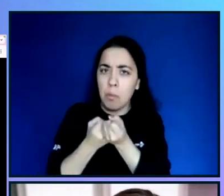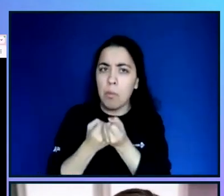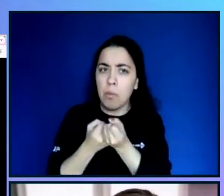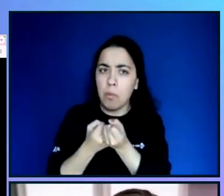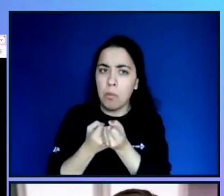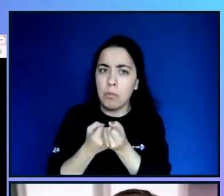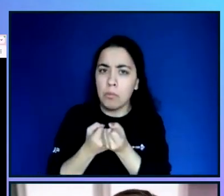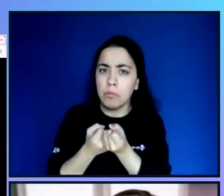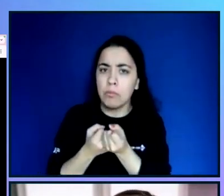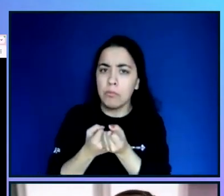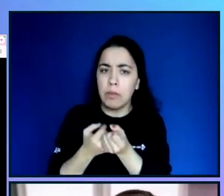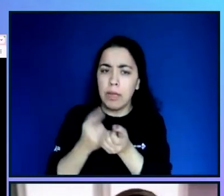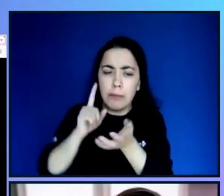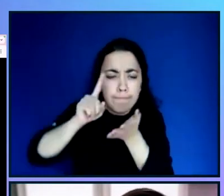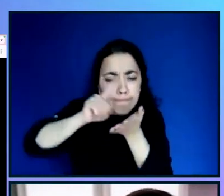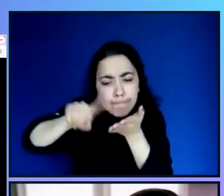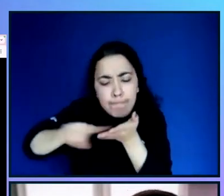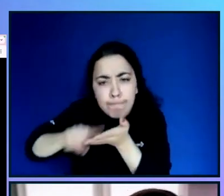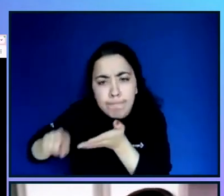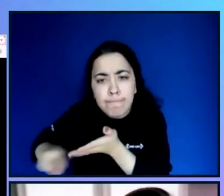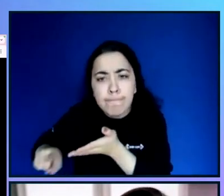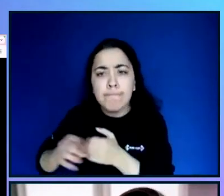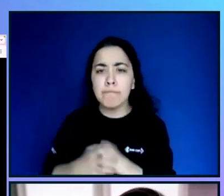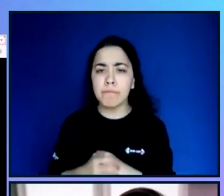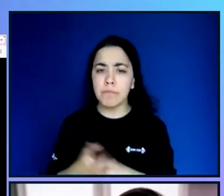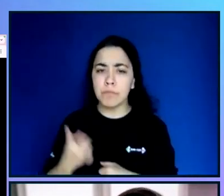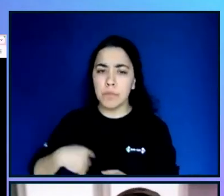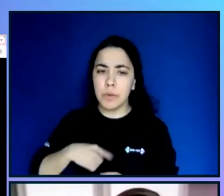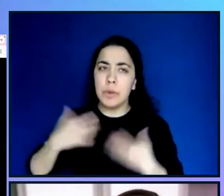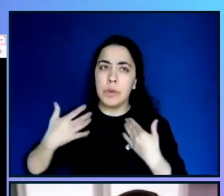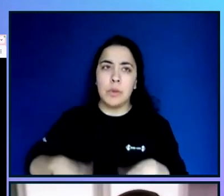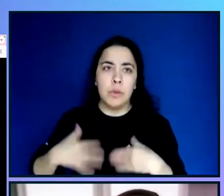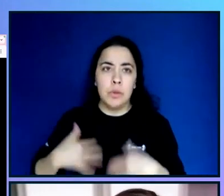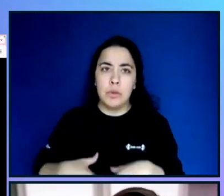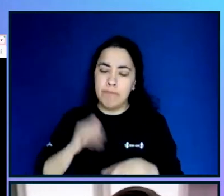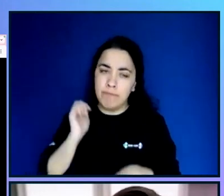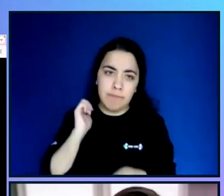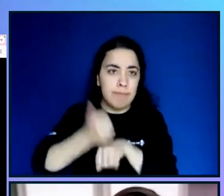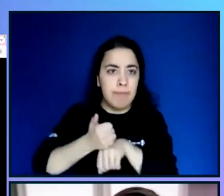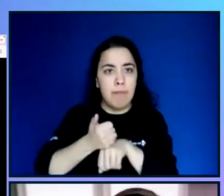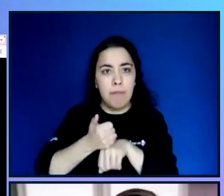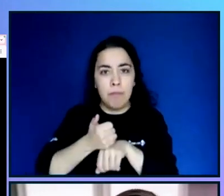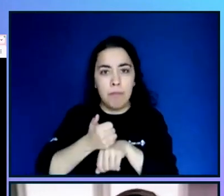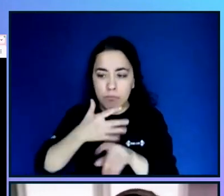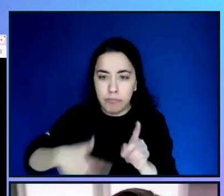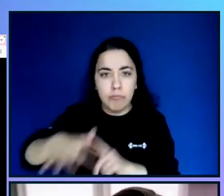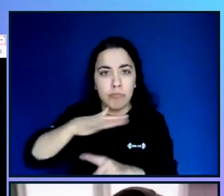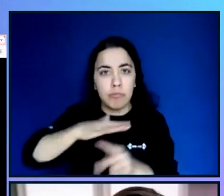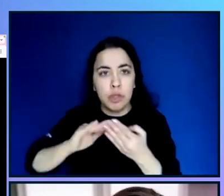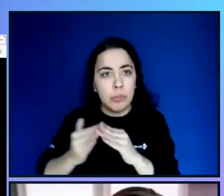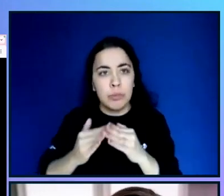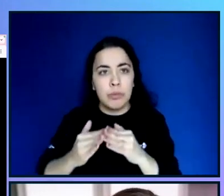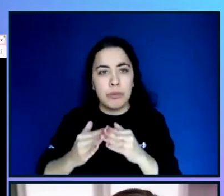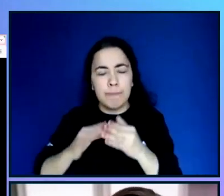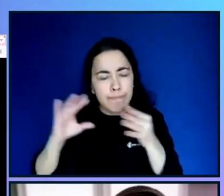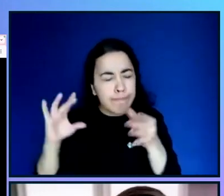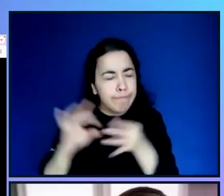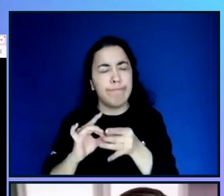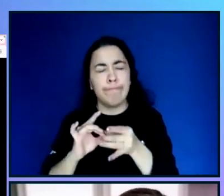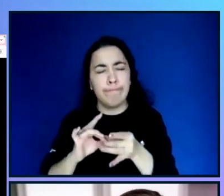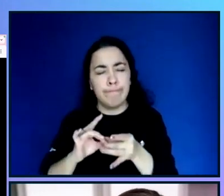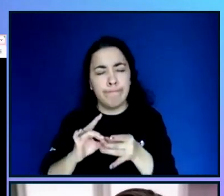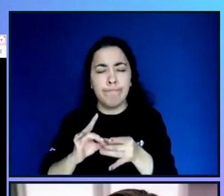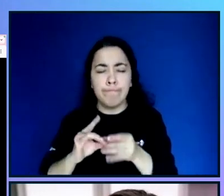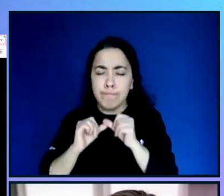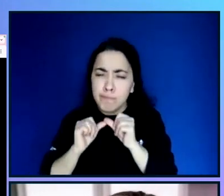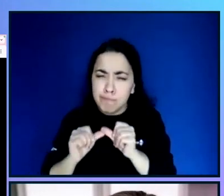and learning journeys. We were truly creating nurturing communities that continued to